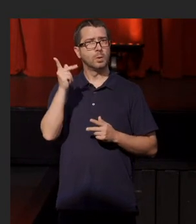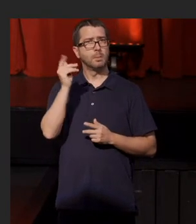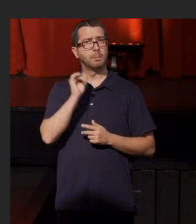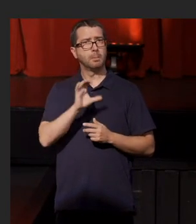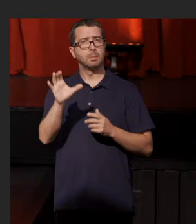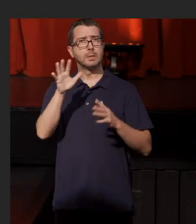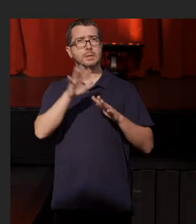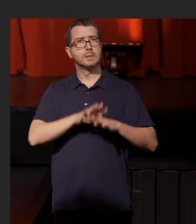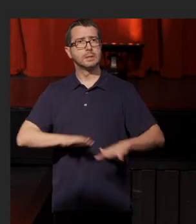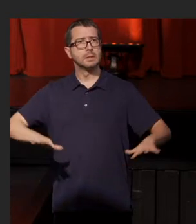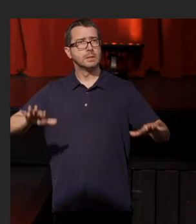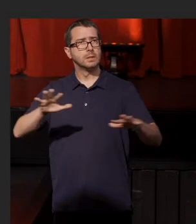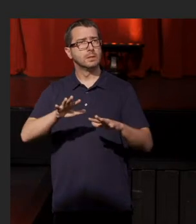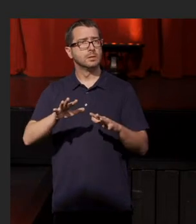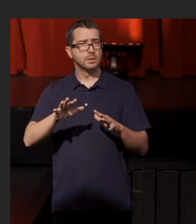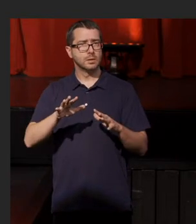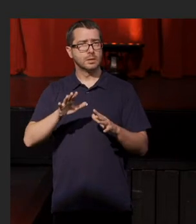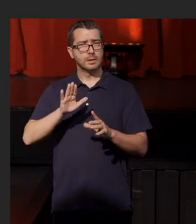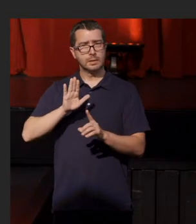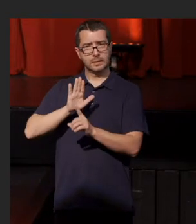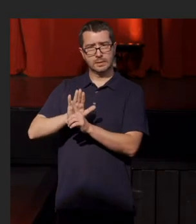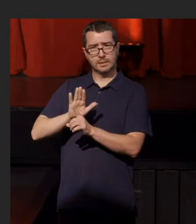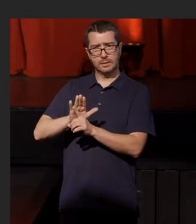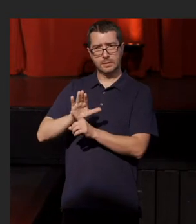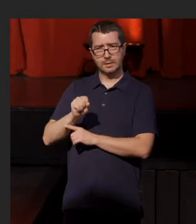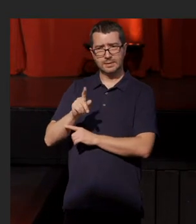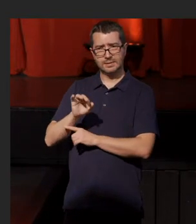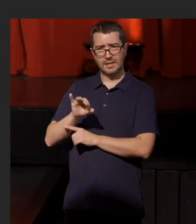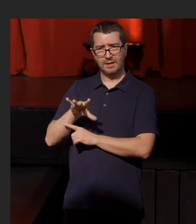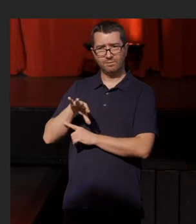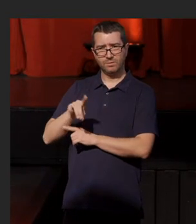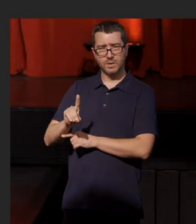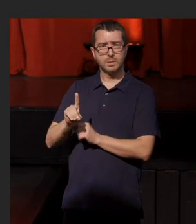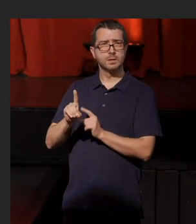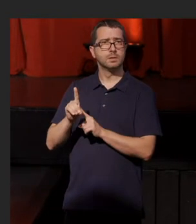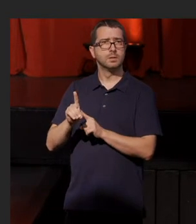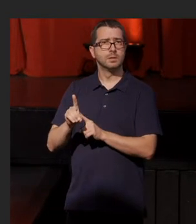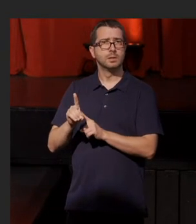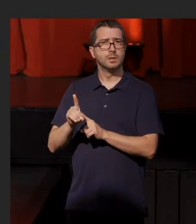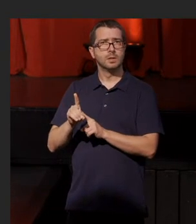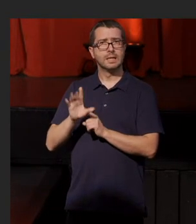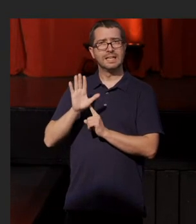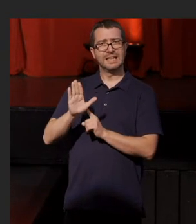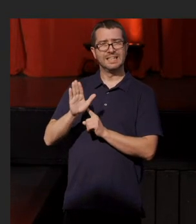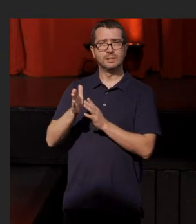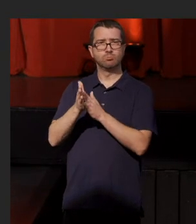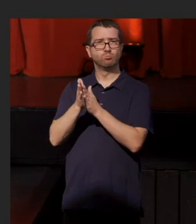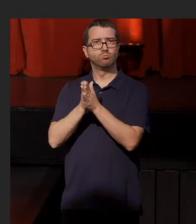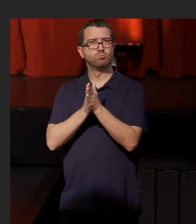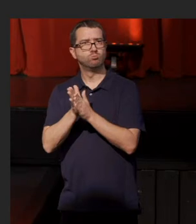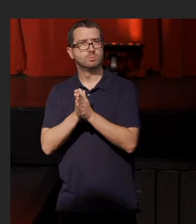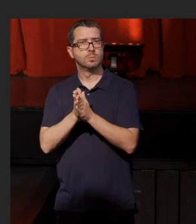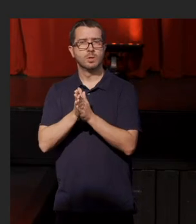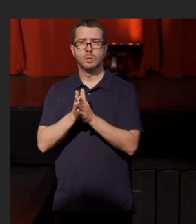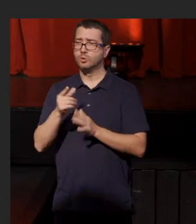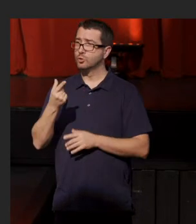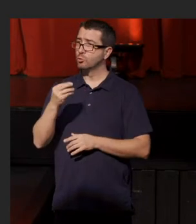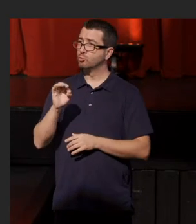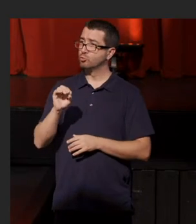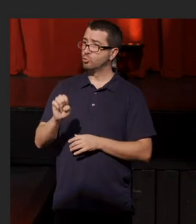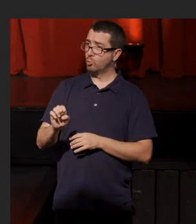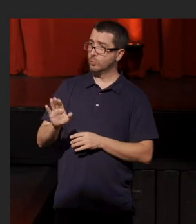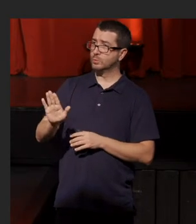space, that spoke to some of Mr. Stanfield's most profound and loved interests. So George went